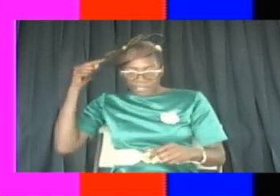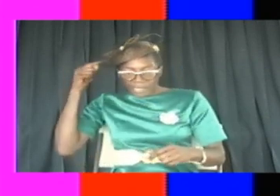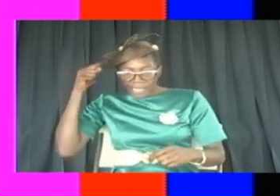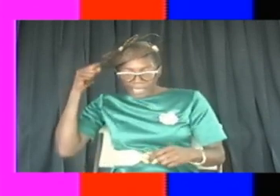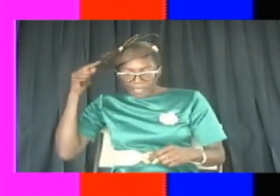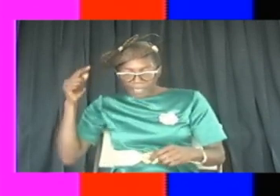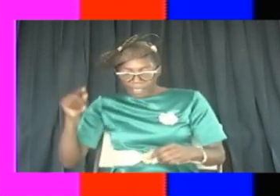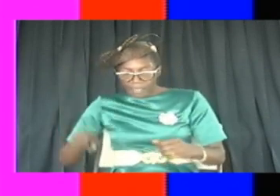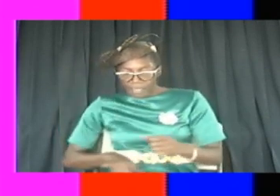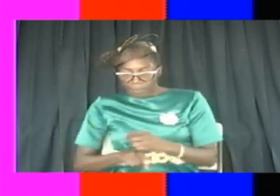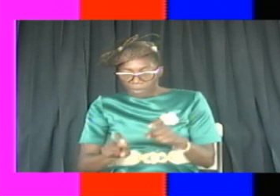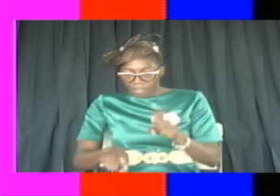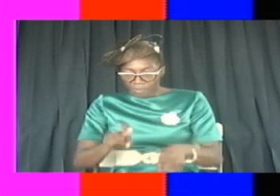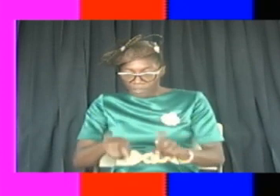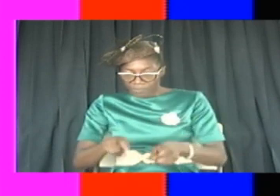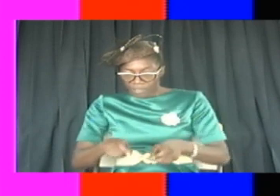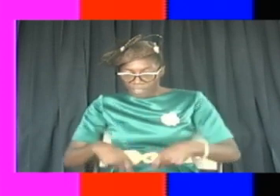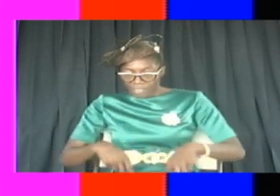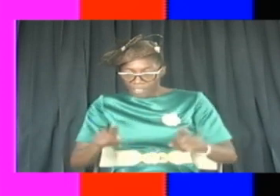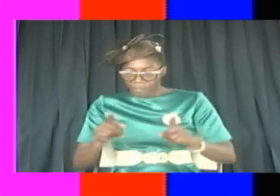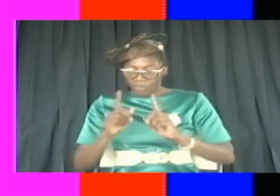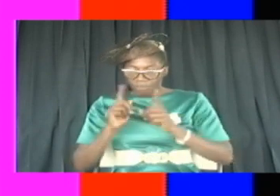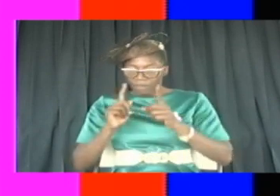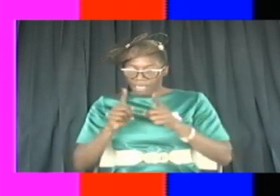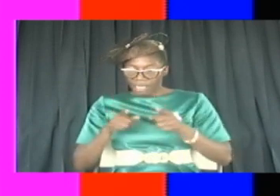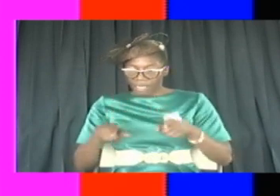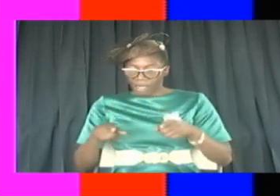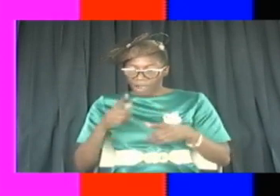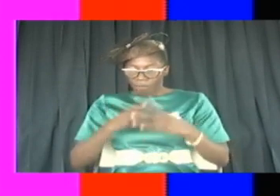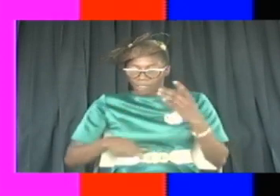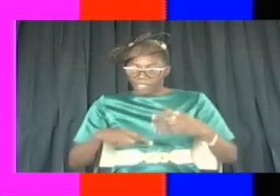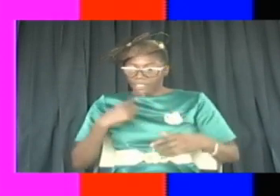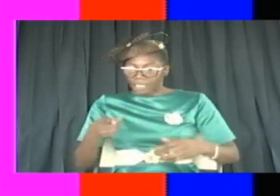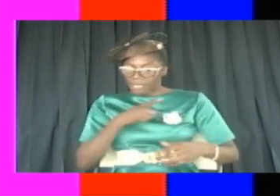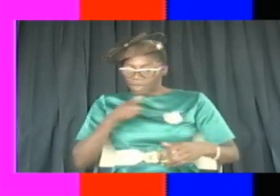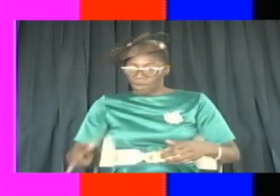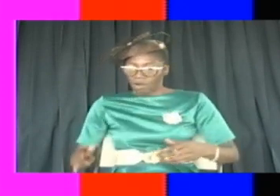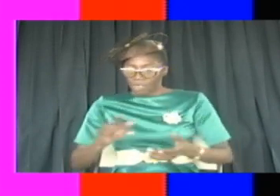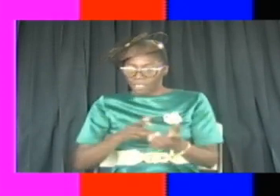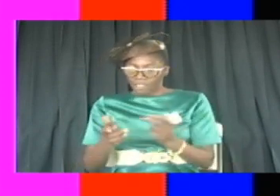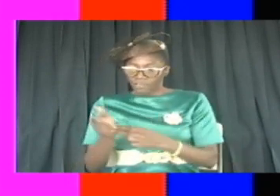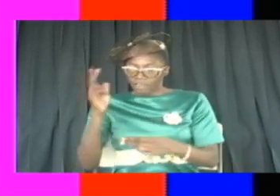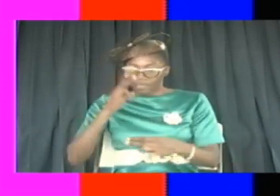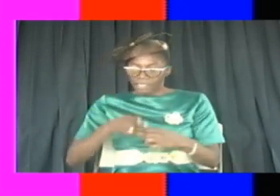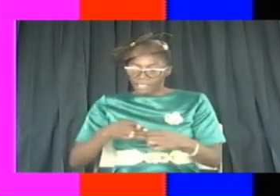Lord Jesus, as thus saith the Lord, in Jesus' precious name.